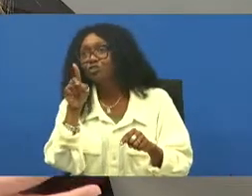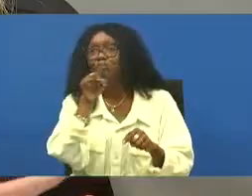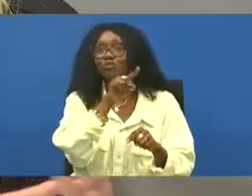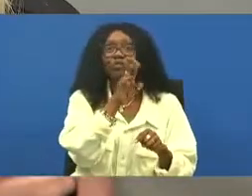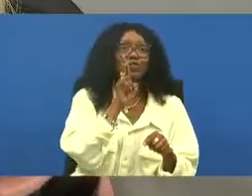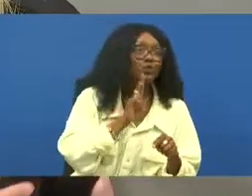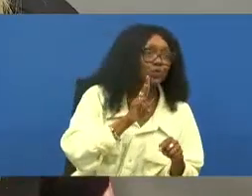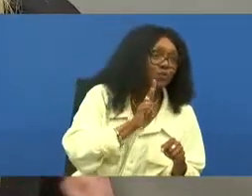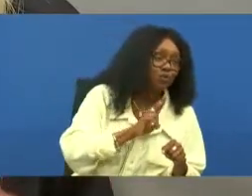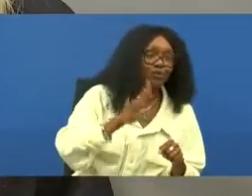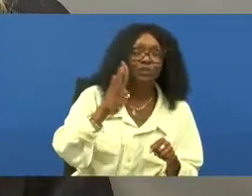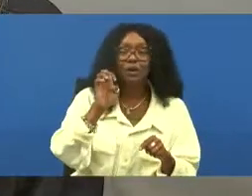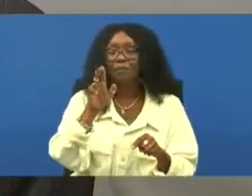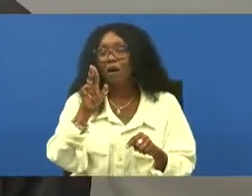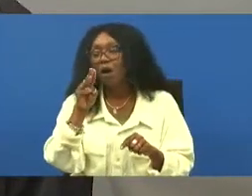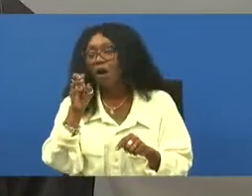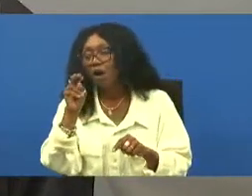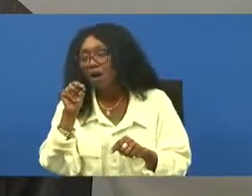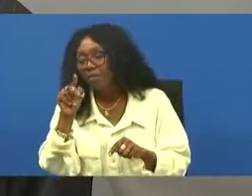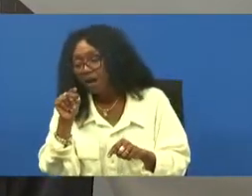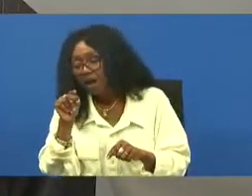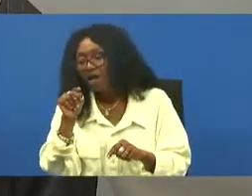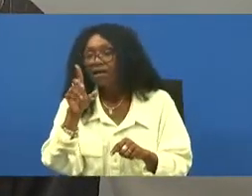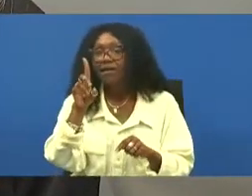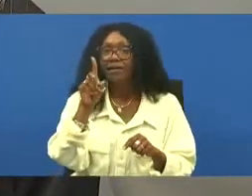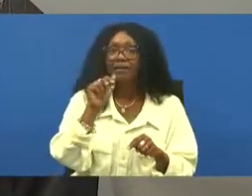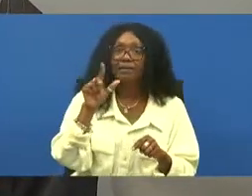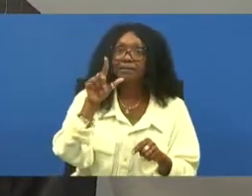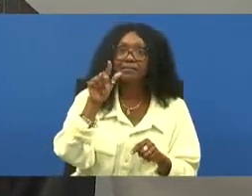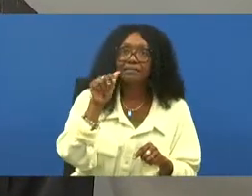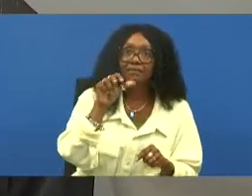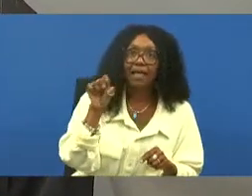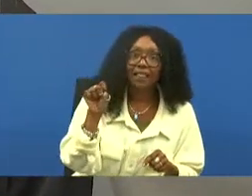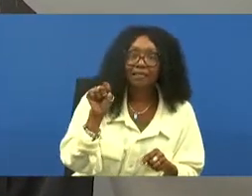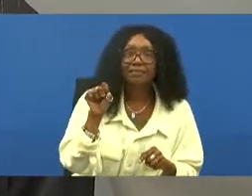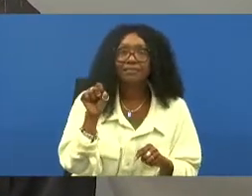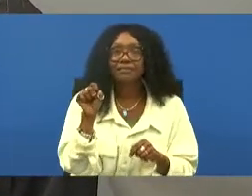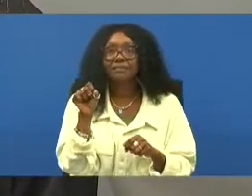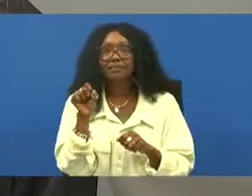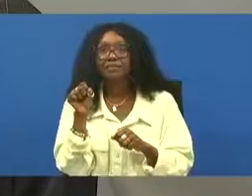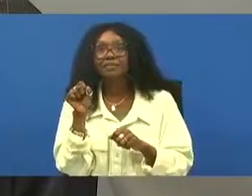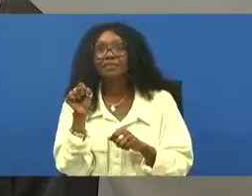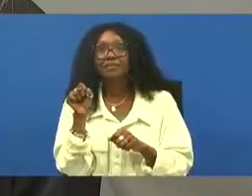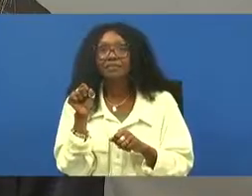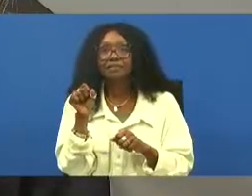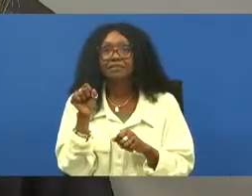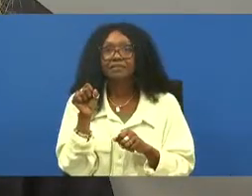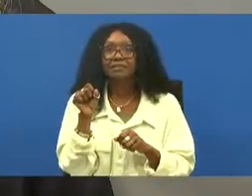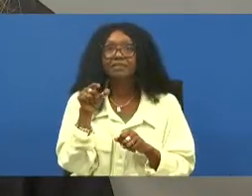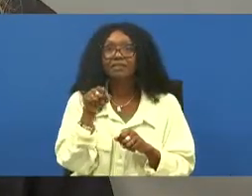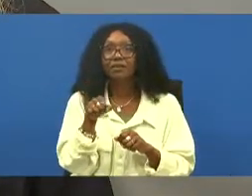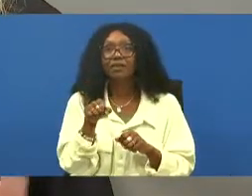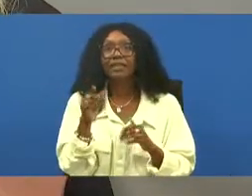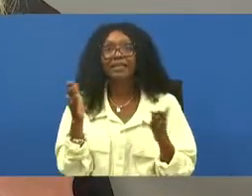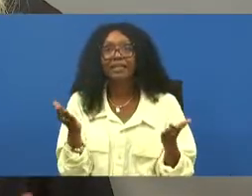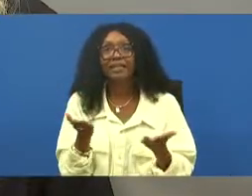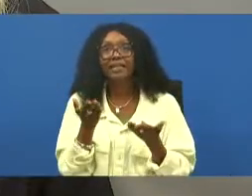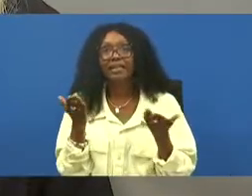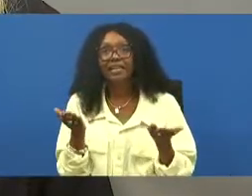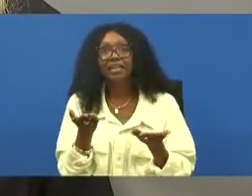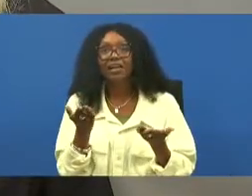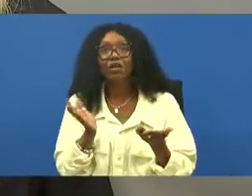or Beaumont or Dallas. It's keeping some of those kids that receive TOPS that we've invested in here with